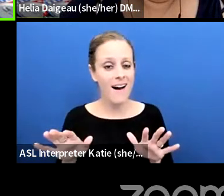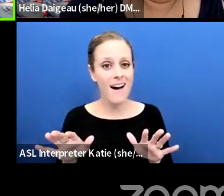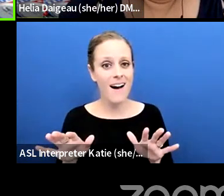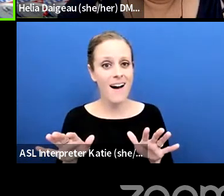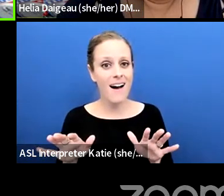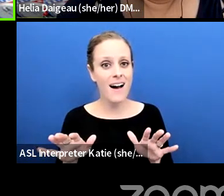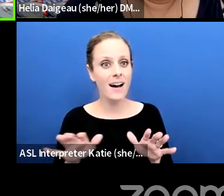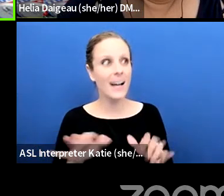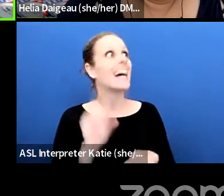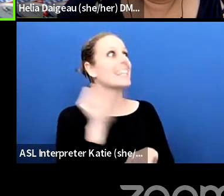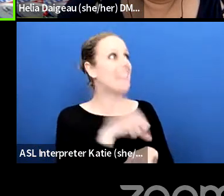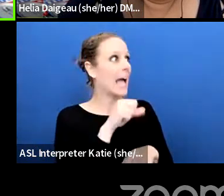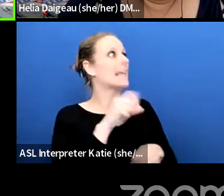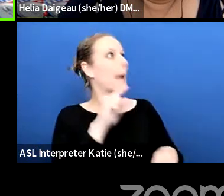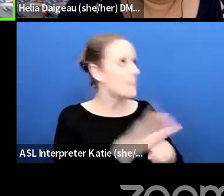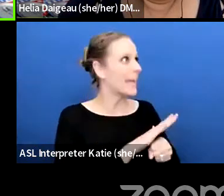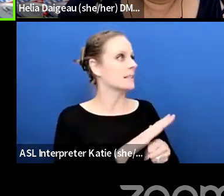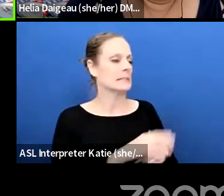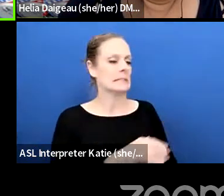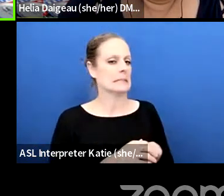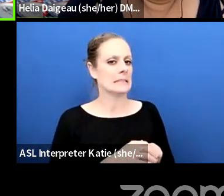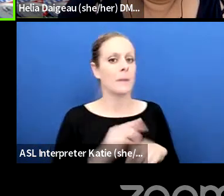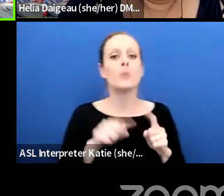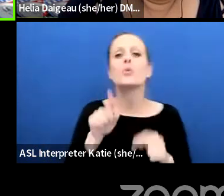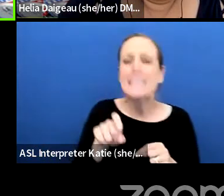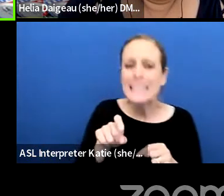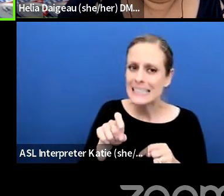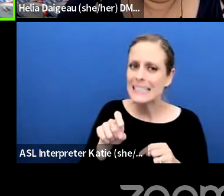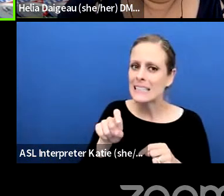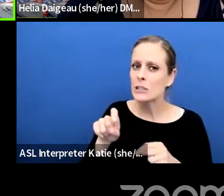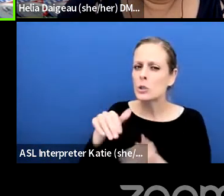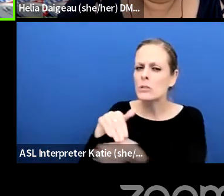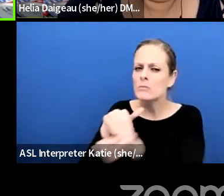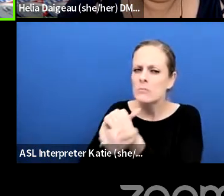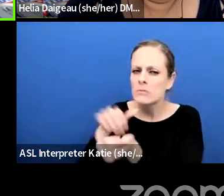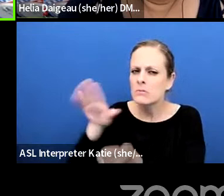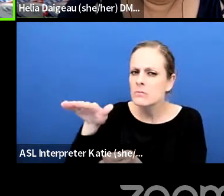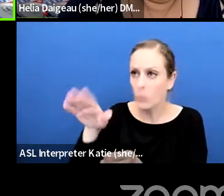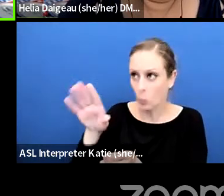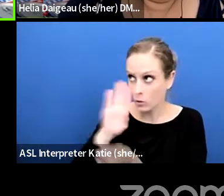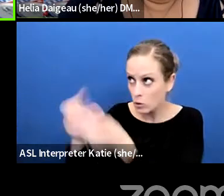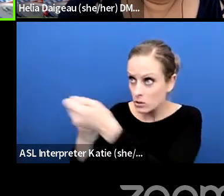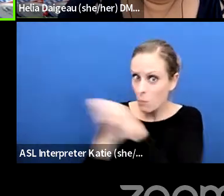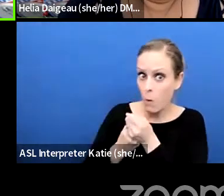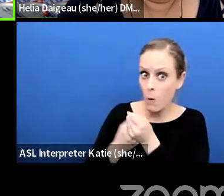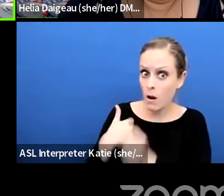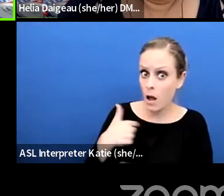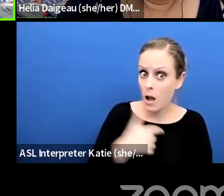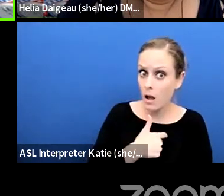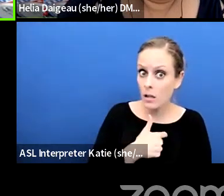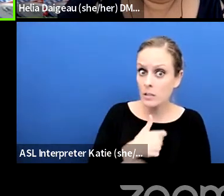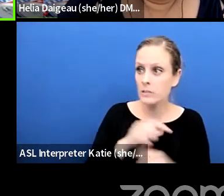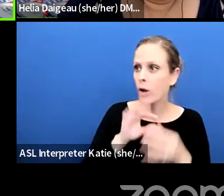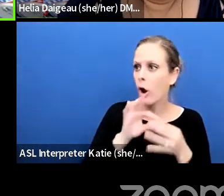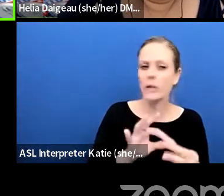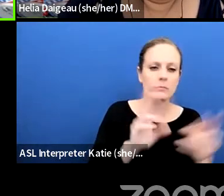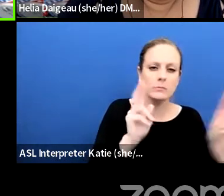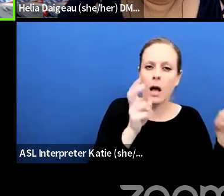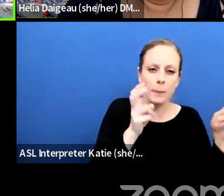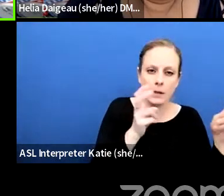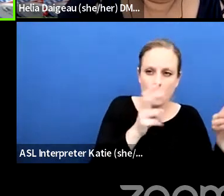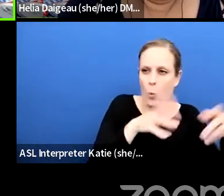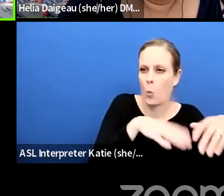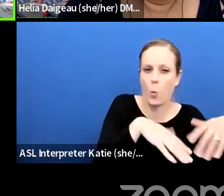commit to anything, but you kind of do need to find out, will you support us on such and such?